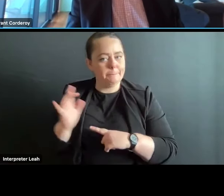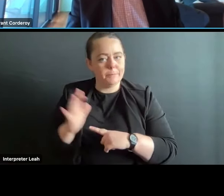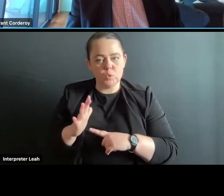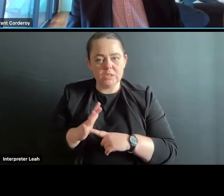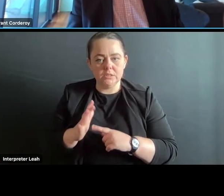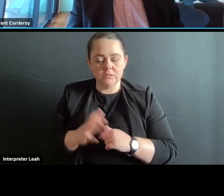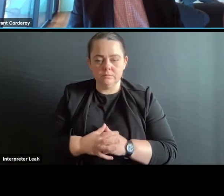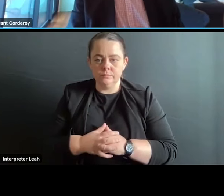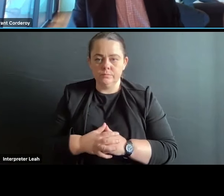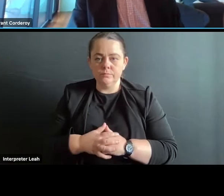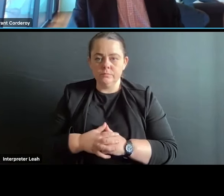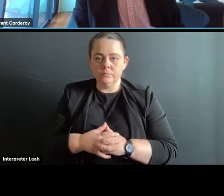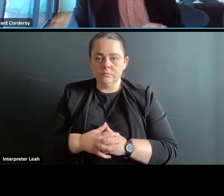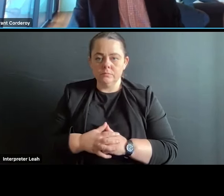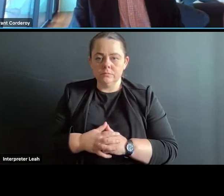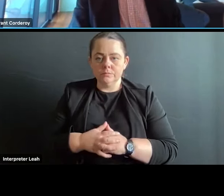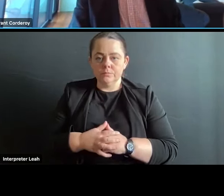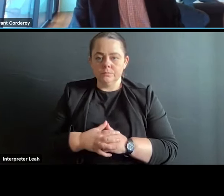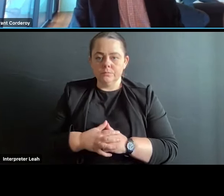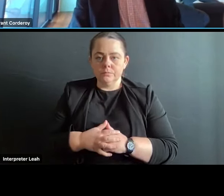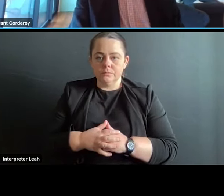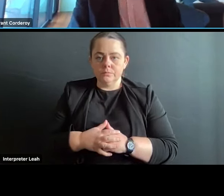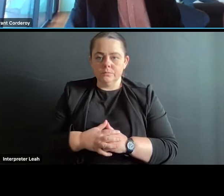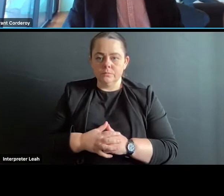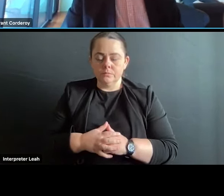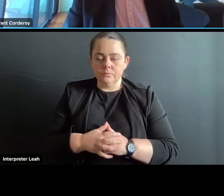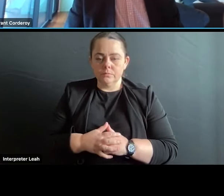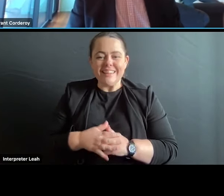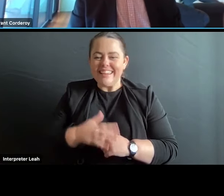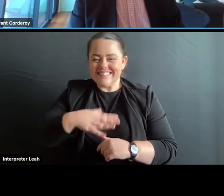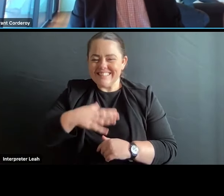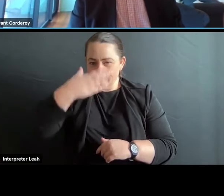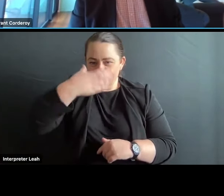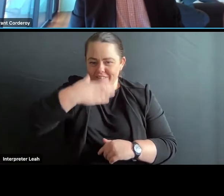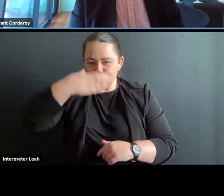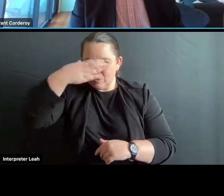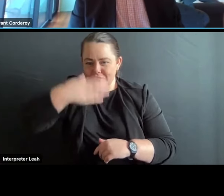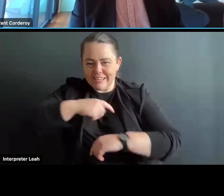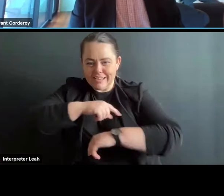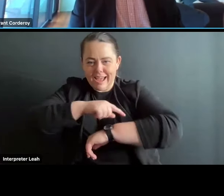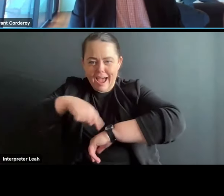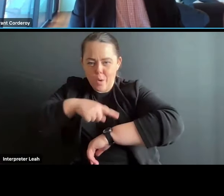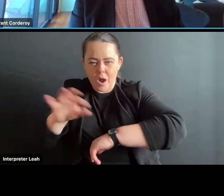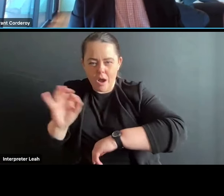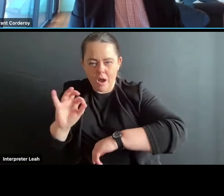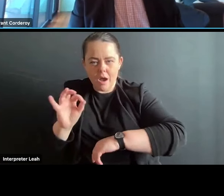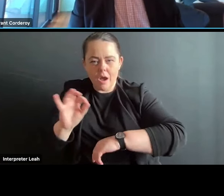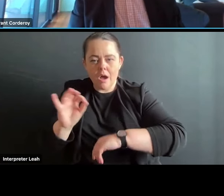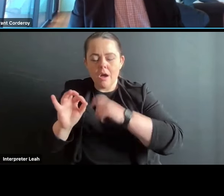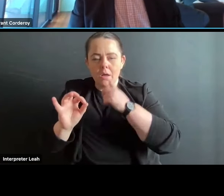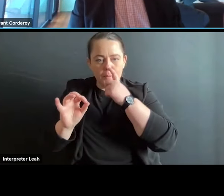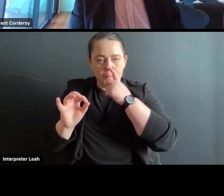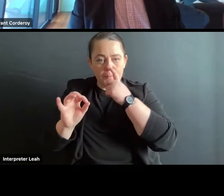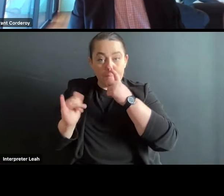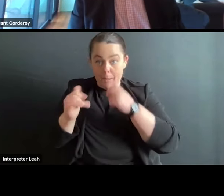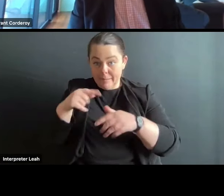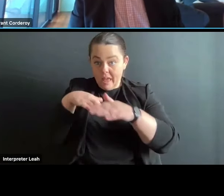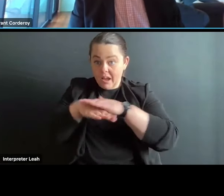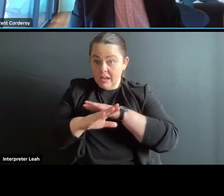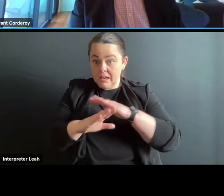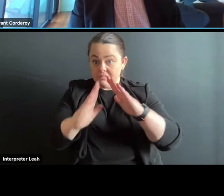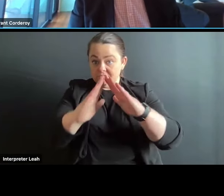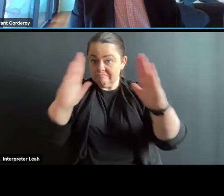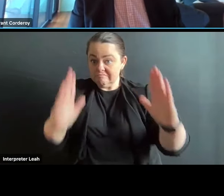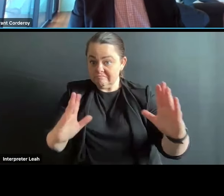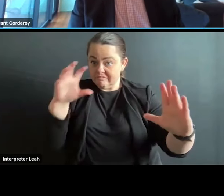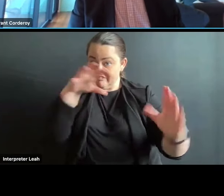room as each resident, but they're there to interface with the resident. So it's where they're physically, I guess, at a